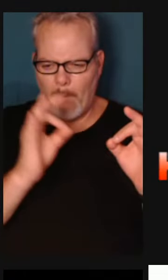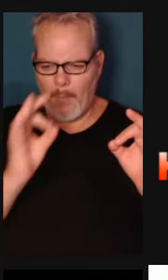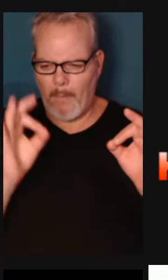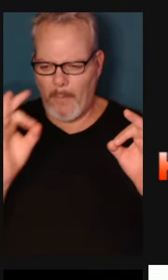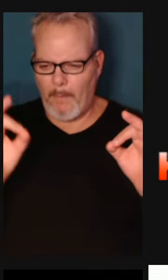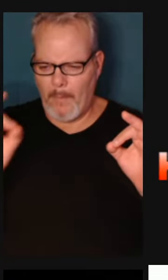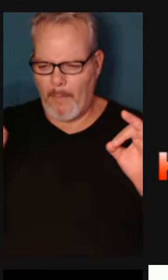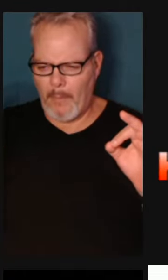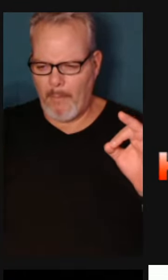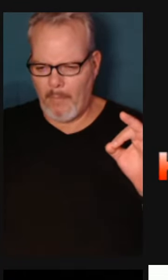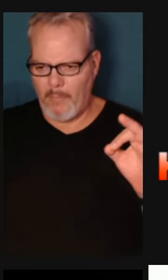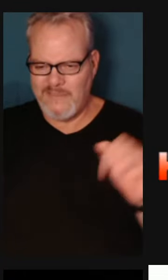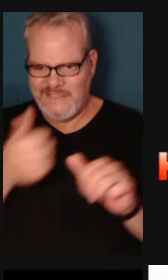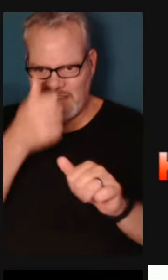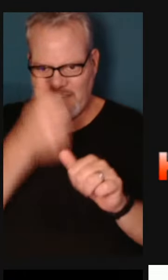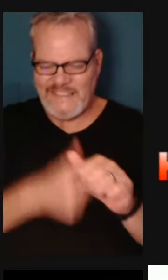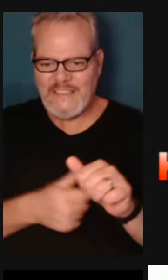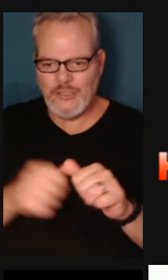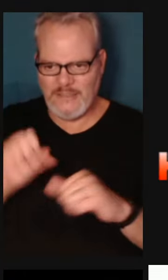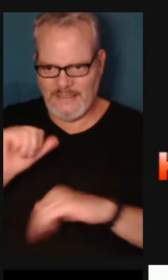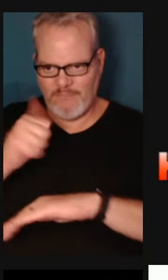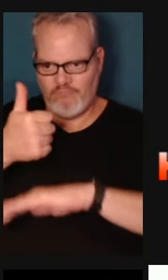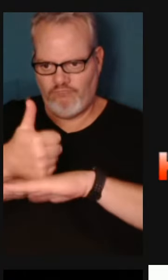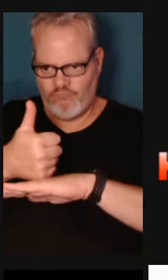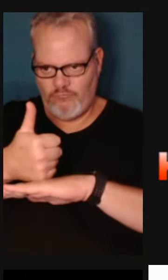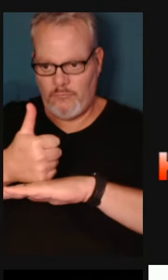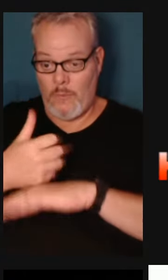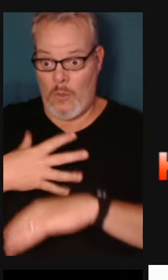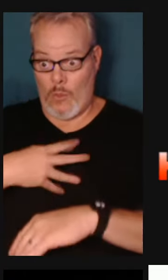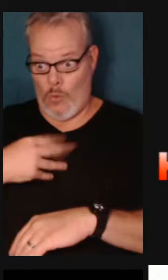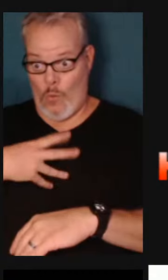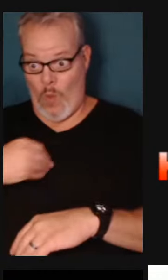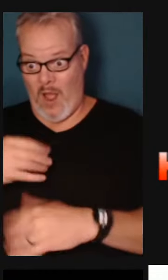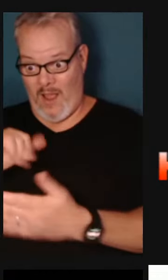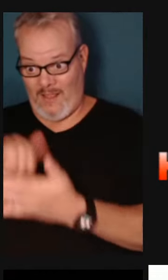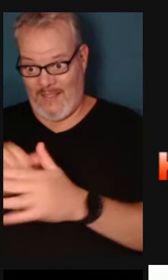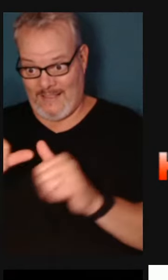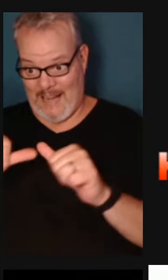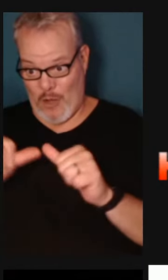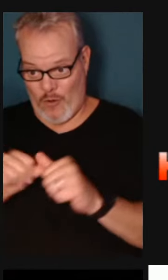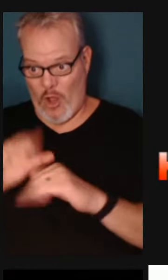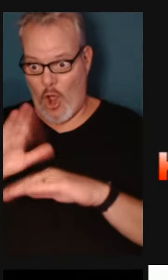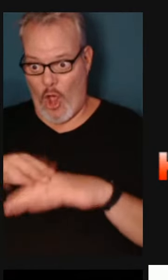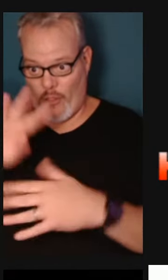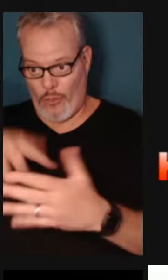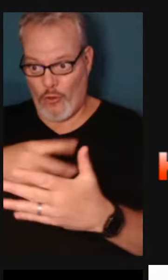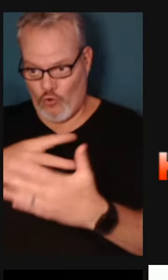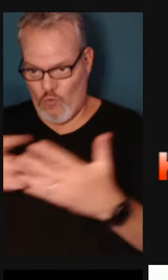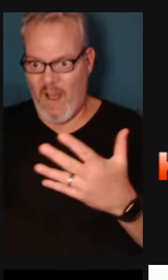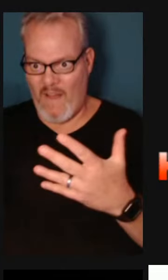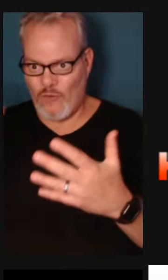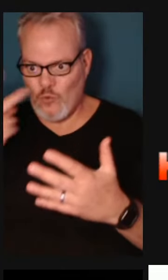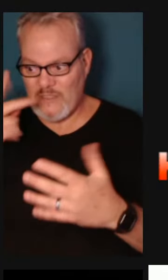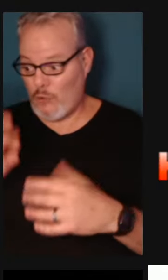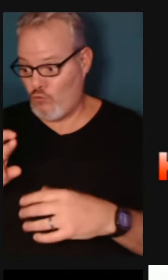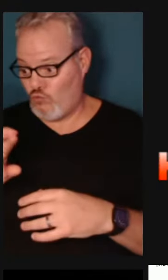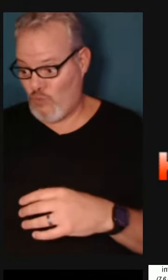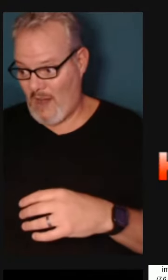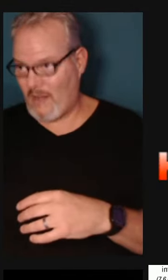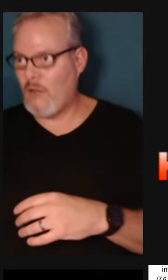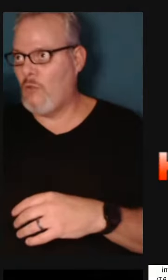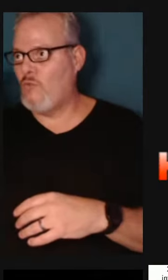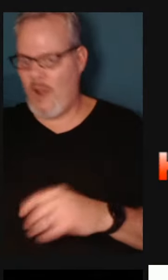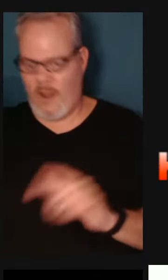these brighter white circles right there are the ones that are shown on a graph, with the one on the right corresponding to the right side and the one on the left